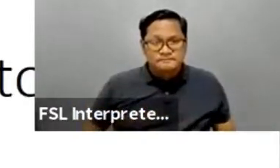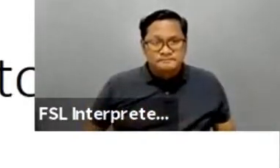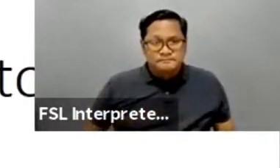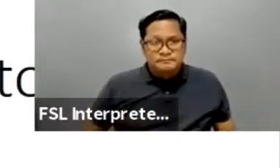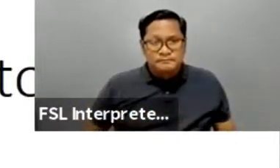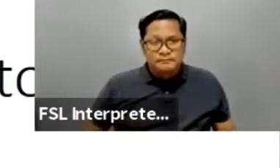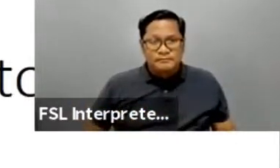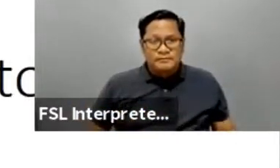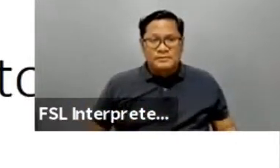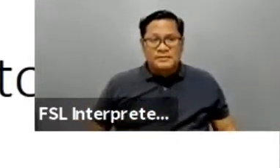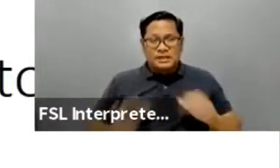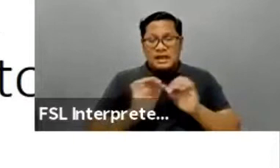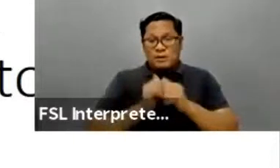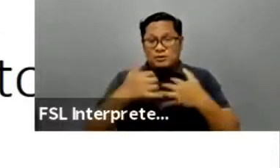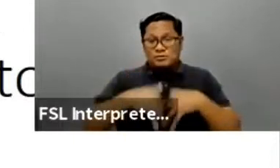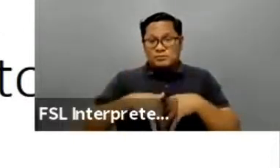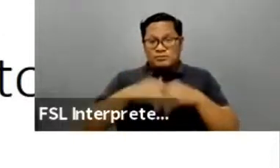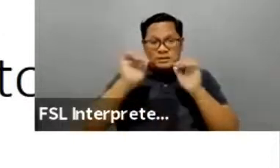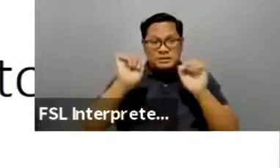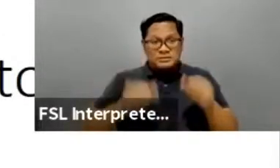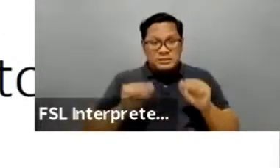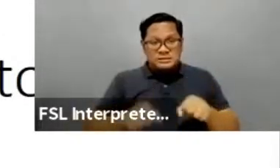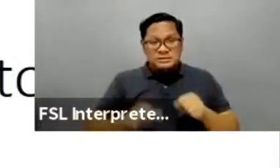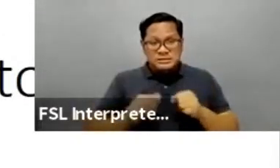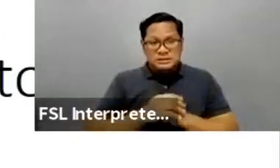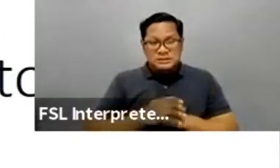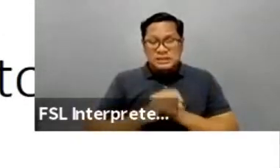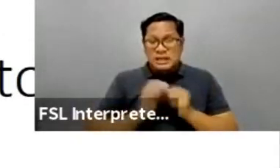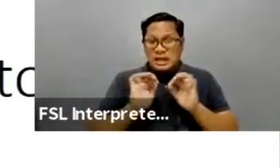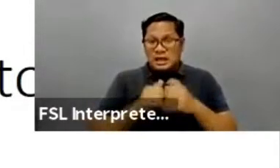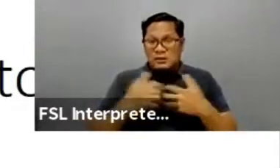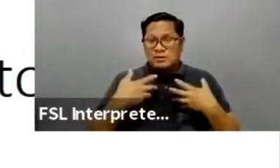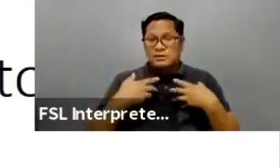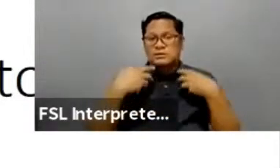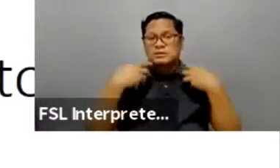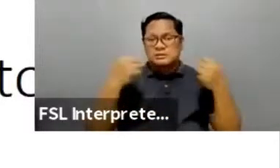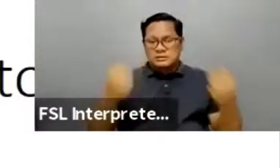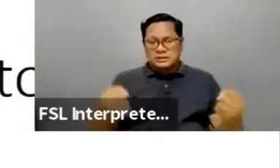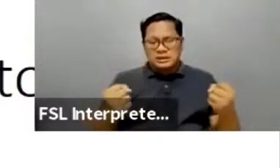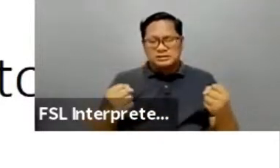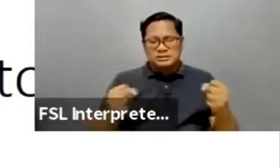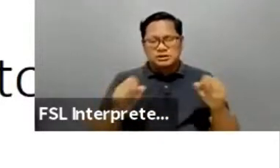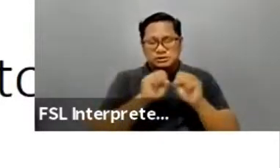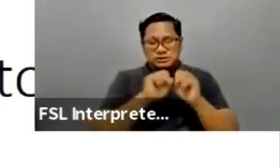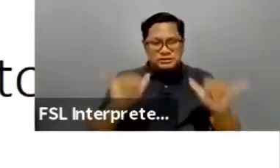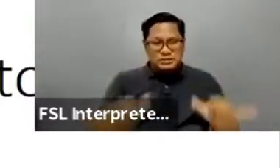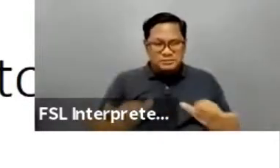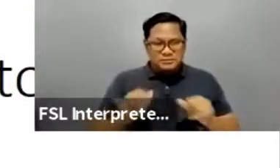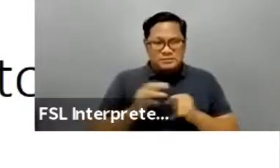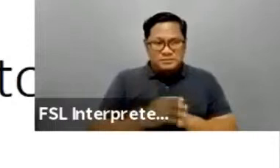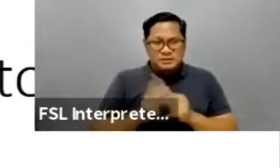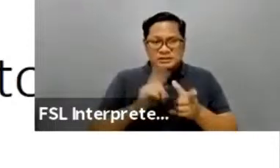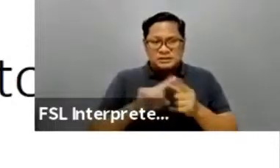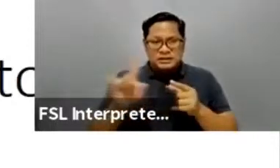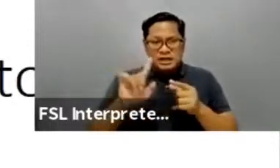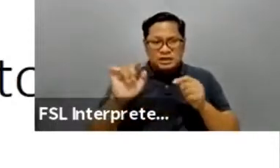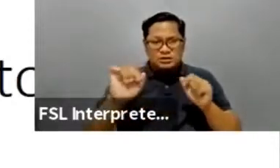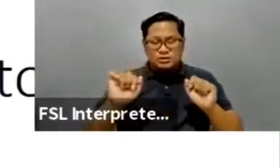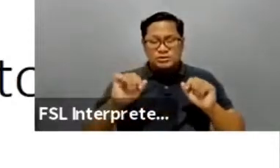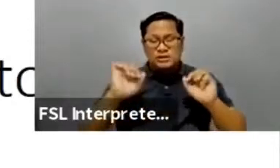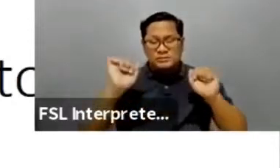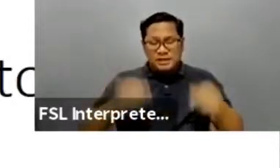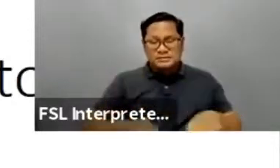Well, how are you going to build capacity? Paano mo lalaksan ang kakayanan ng sistema? At saka ano yung capacity na i-build mo?